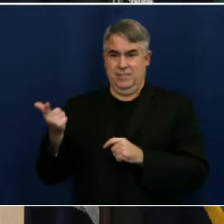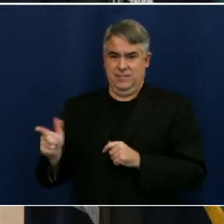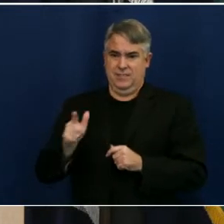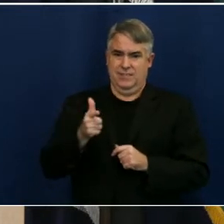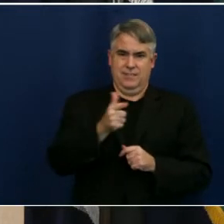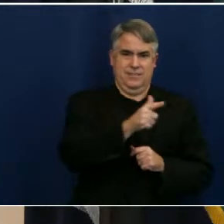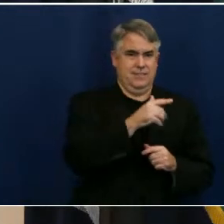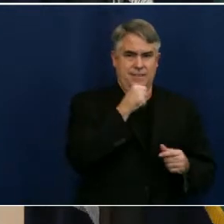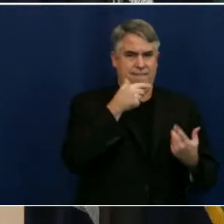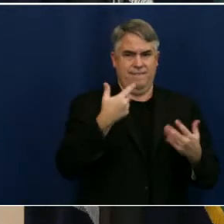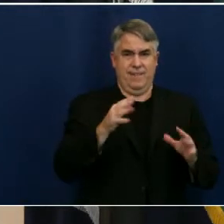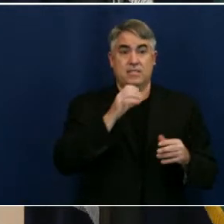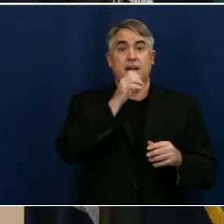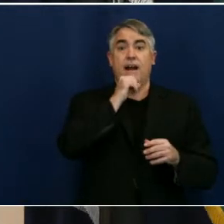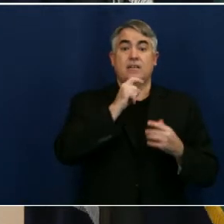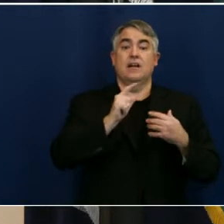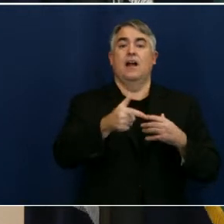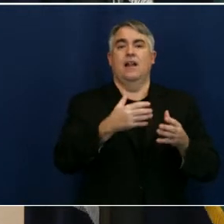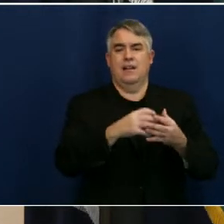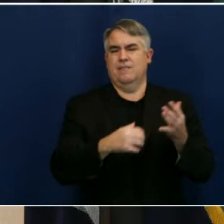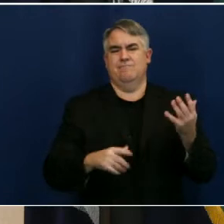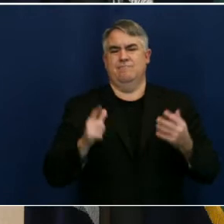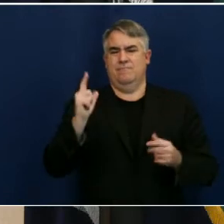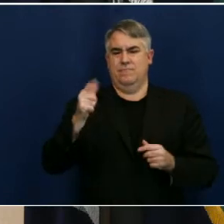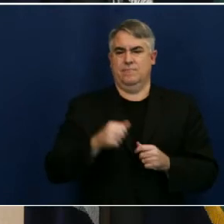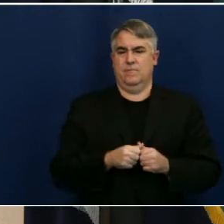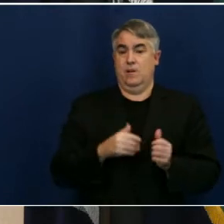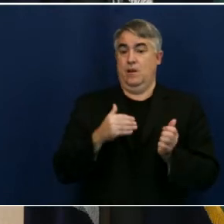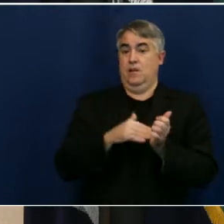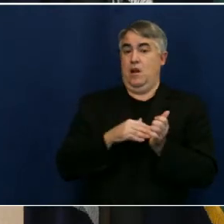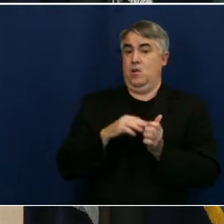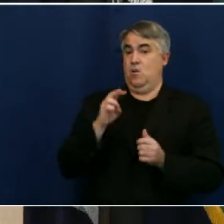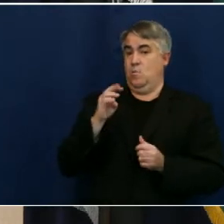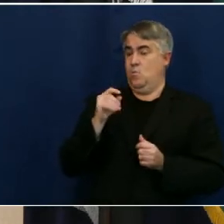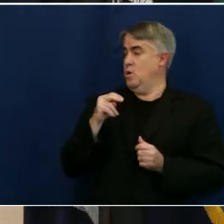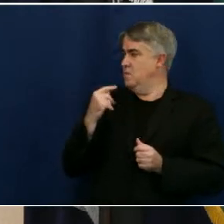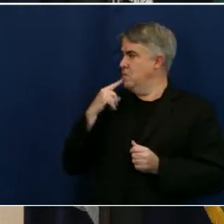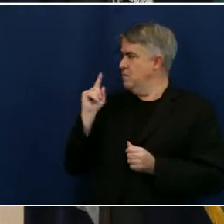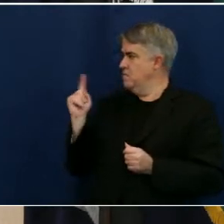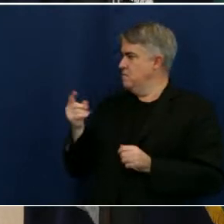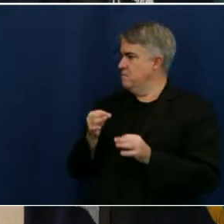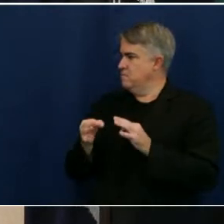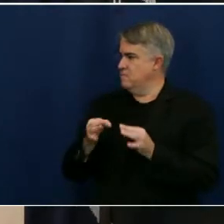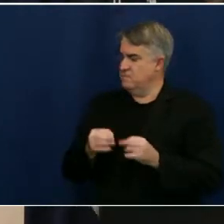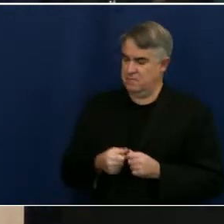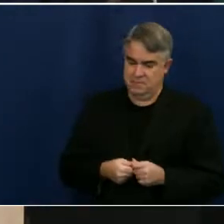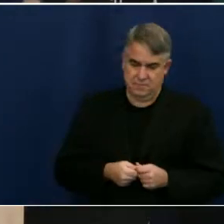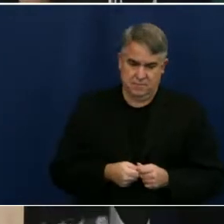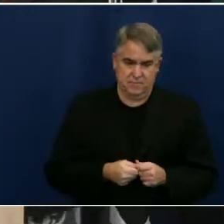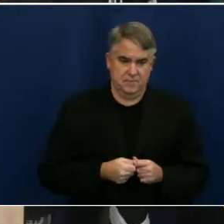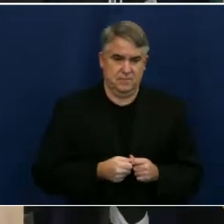know Dr. Wooten's been involved in a lot of conversations with the state, and I'll let her fill you in on her thoughts on that.